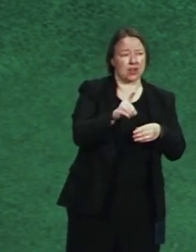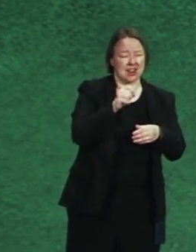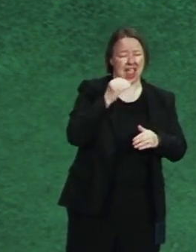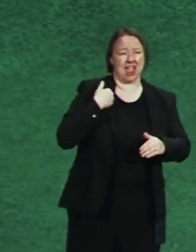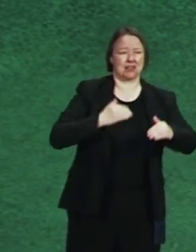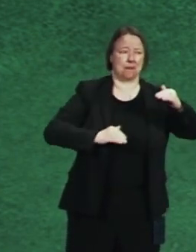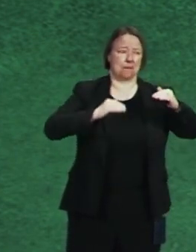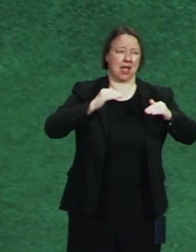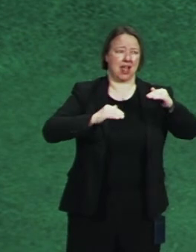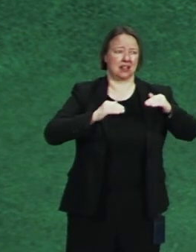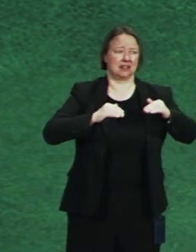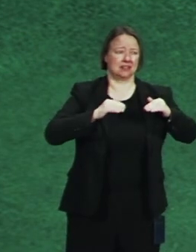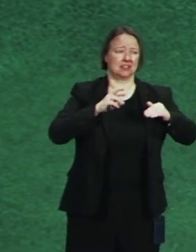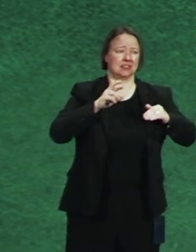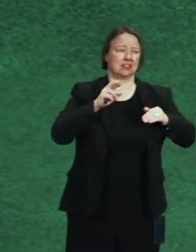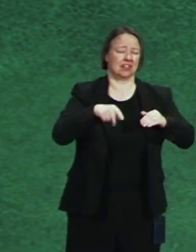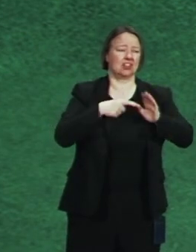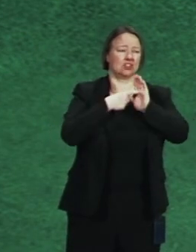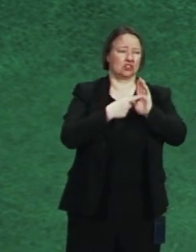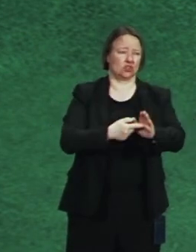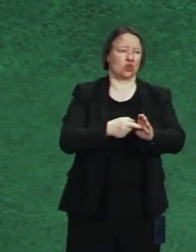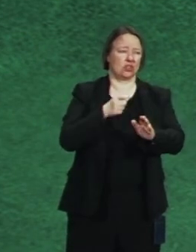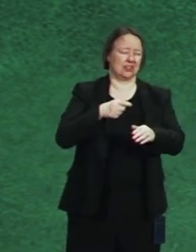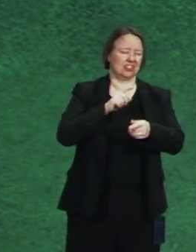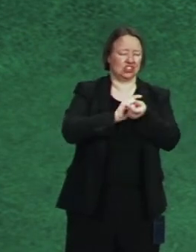sure it receives the nutrients that it needs.